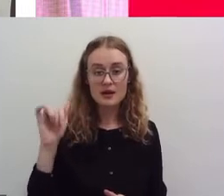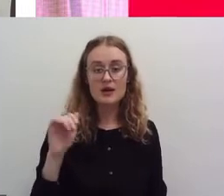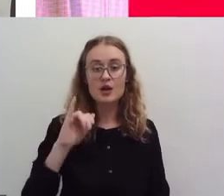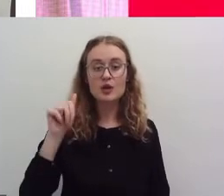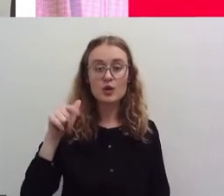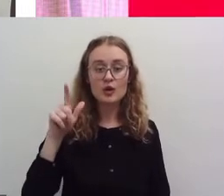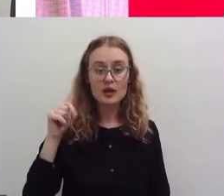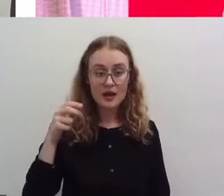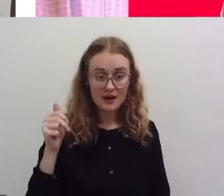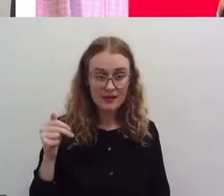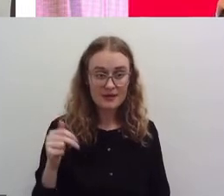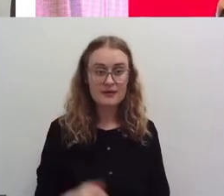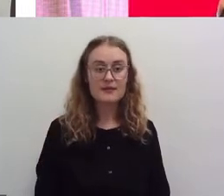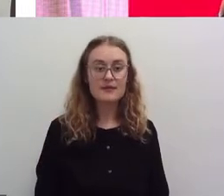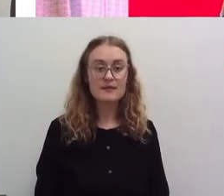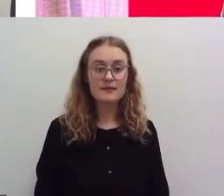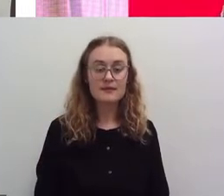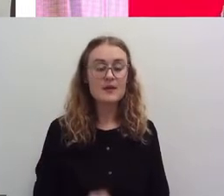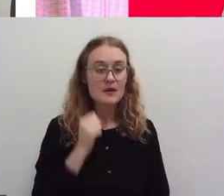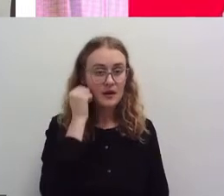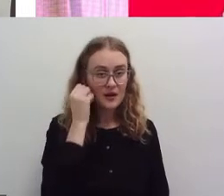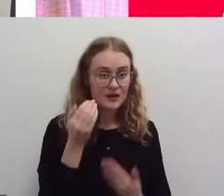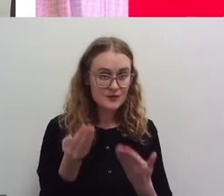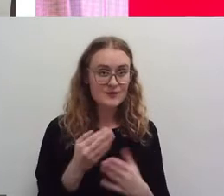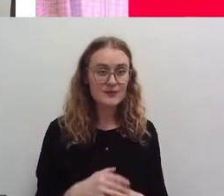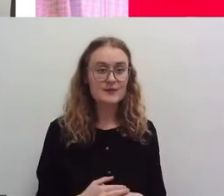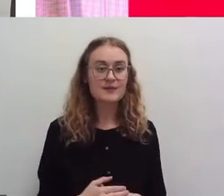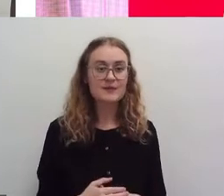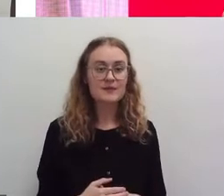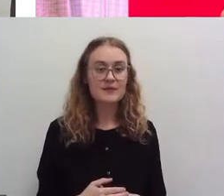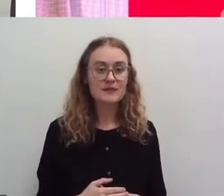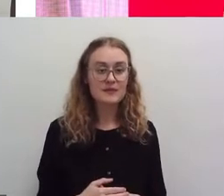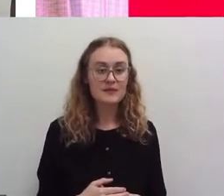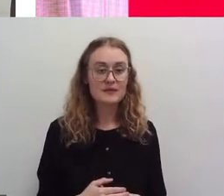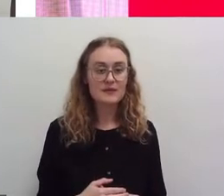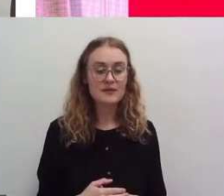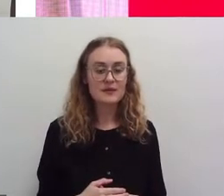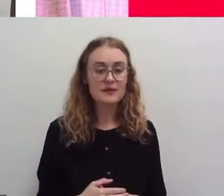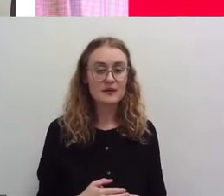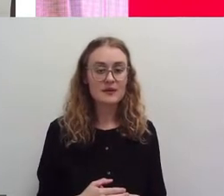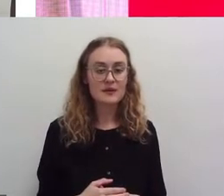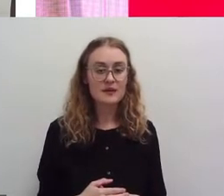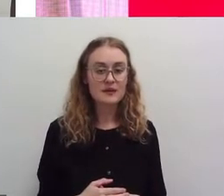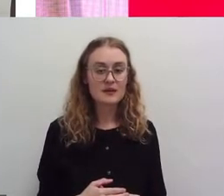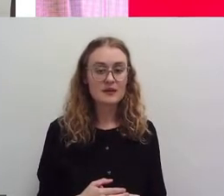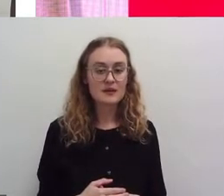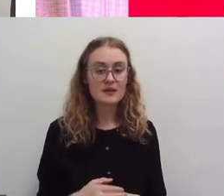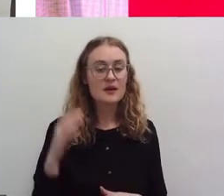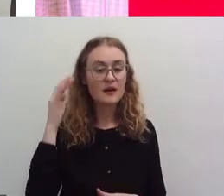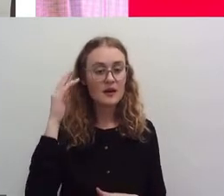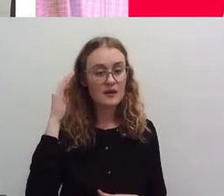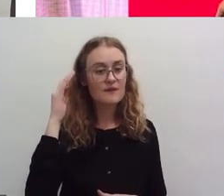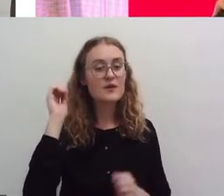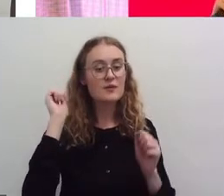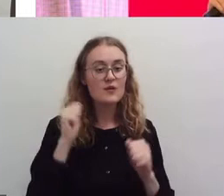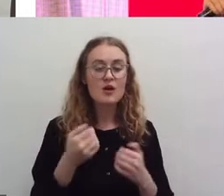perhaps you have new thoughts, new interesting perspectives. A thank you once again for the opportunity for the youth to